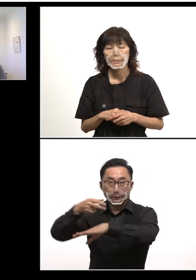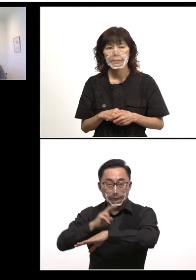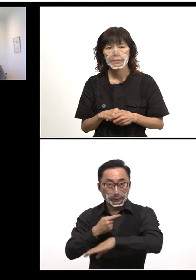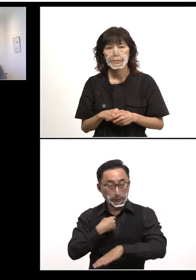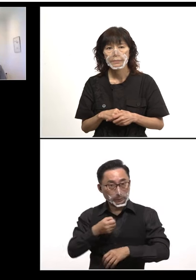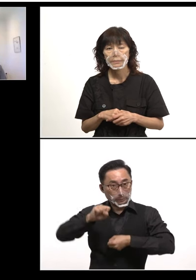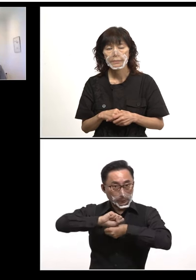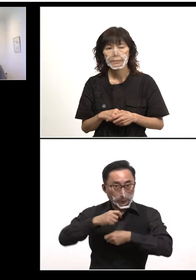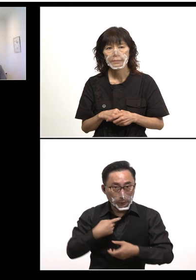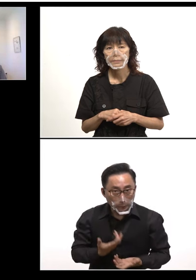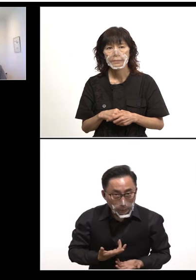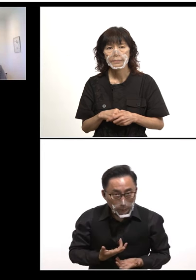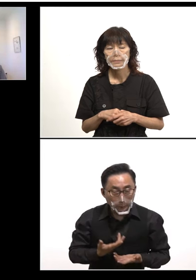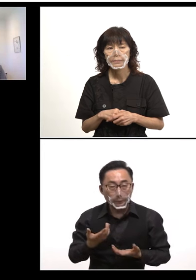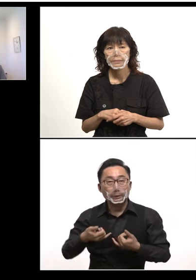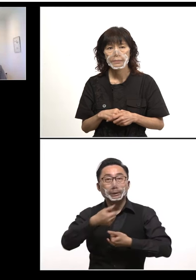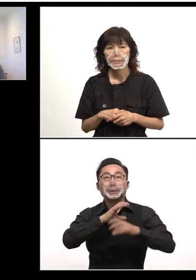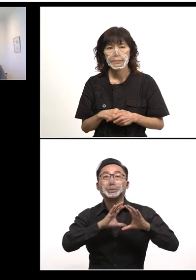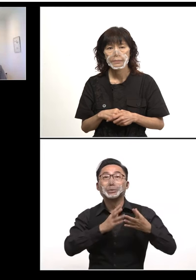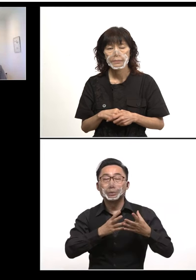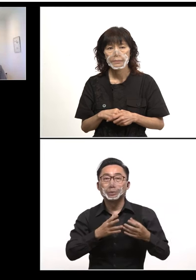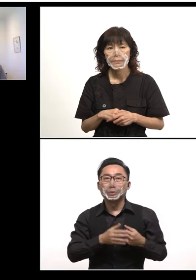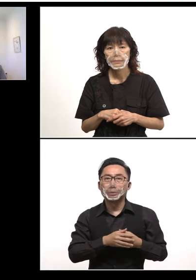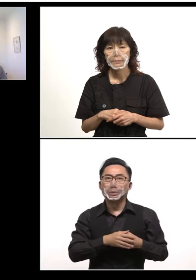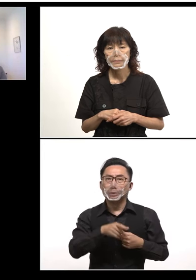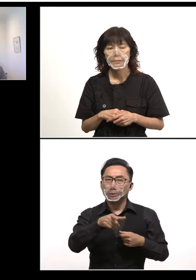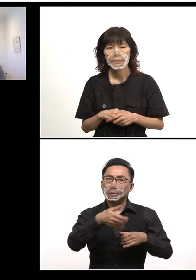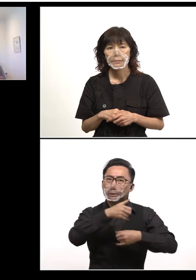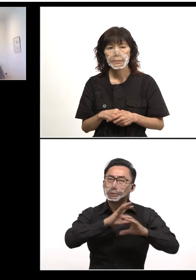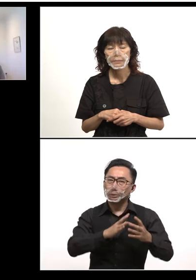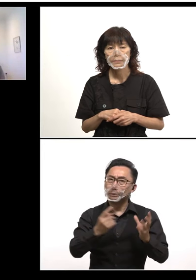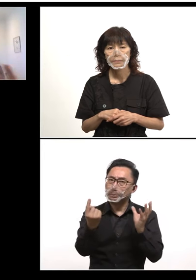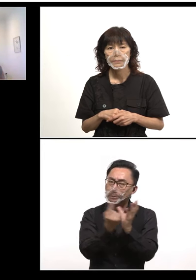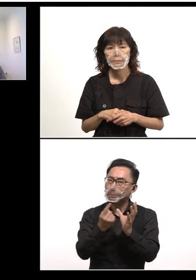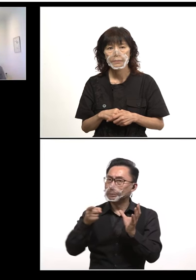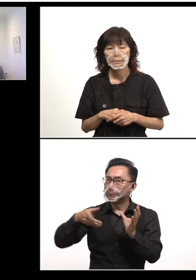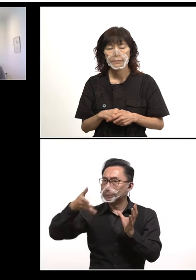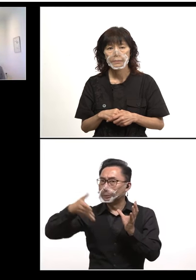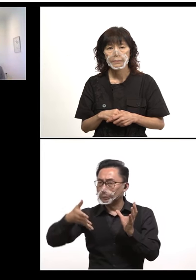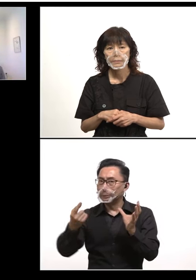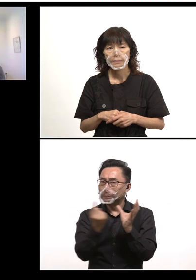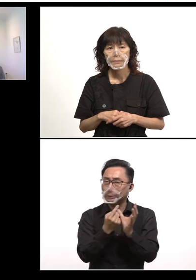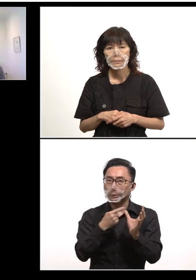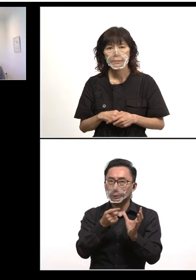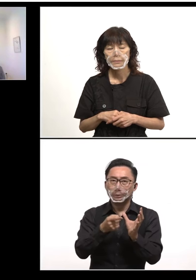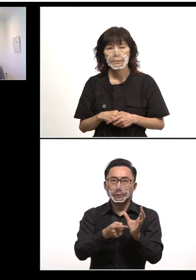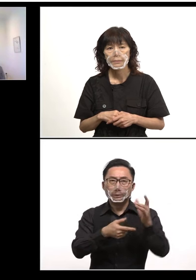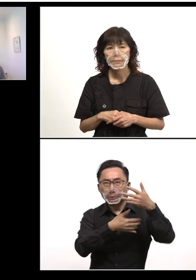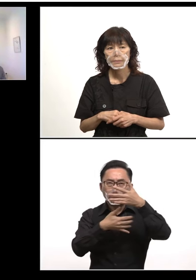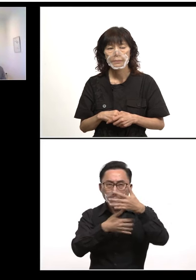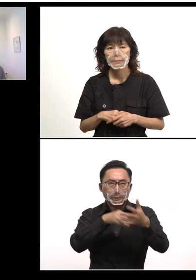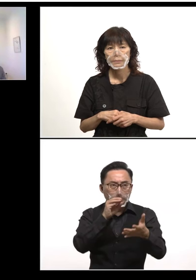for every night of that show for the deaf audience in that community to come and see it? Why do they have to pick just one date? And that comes down to